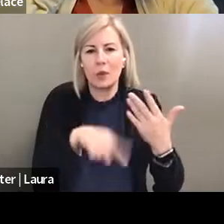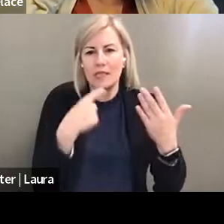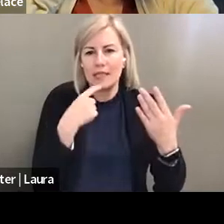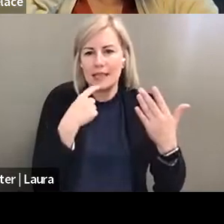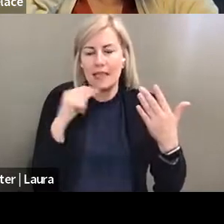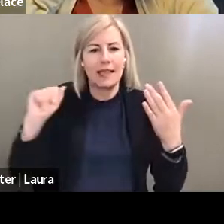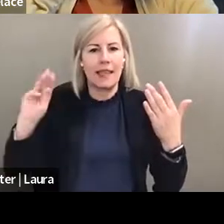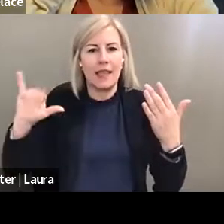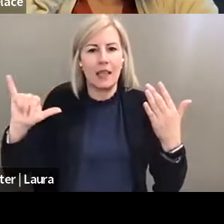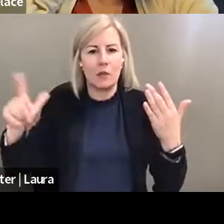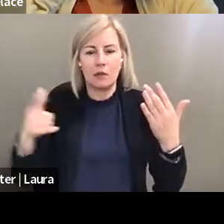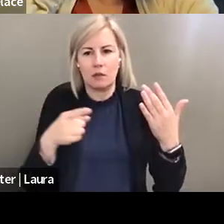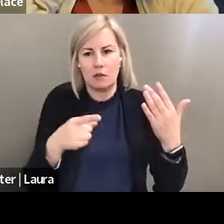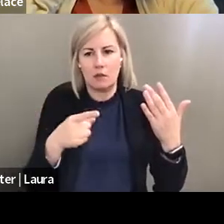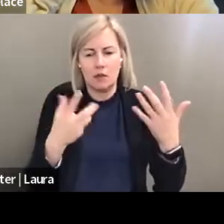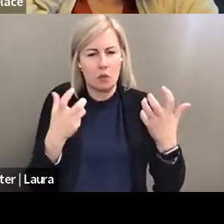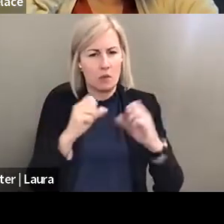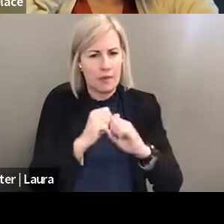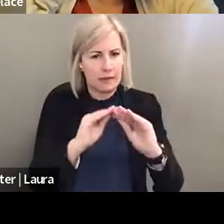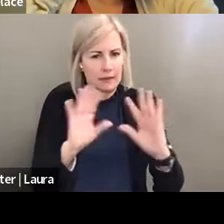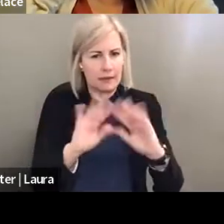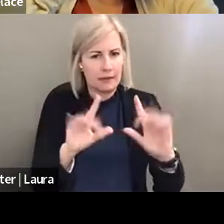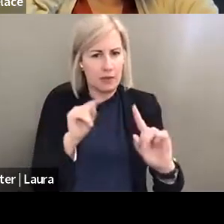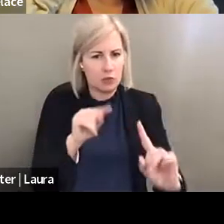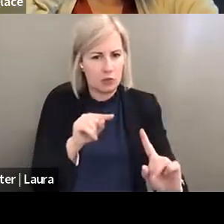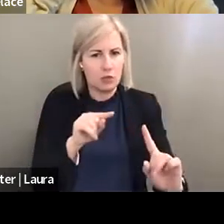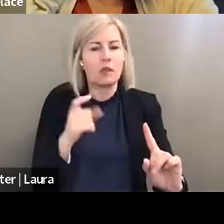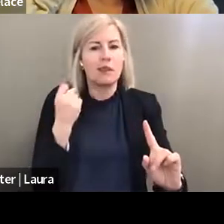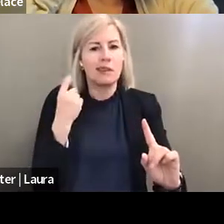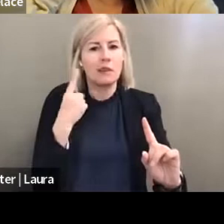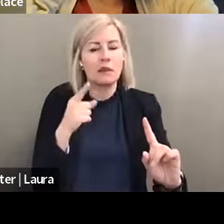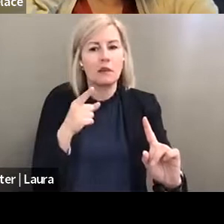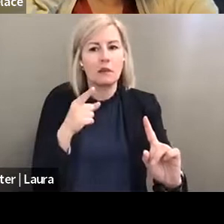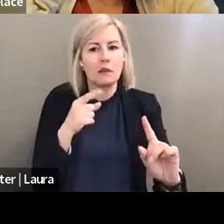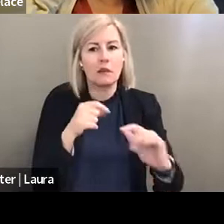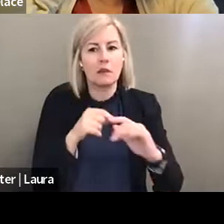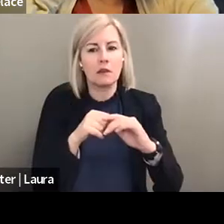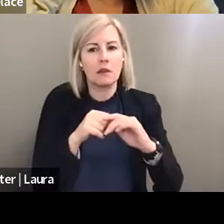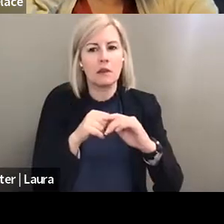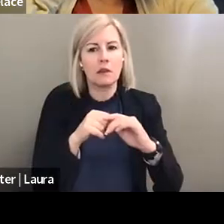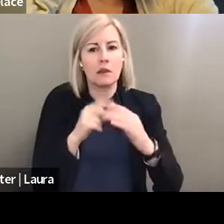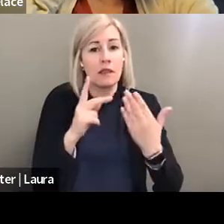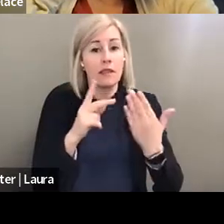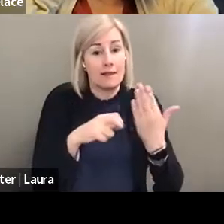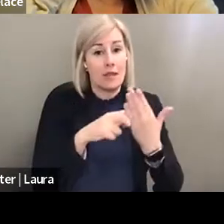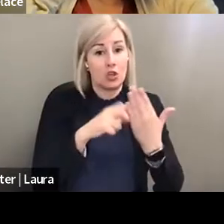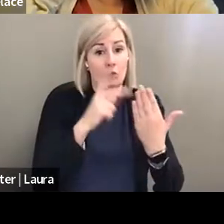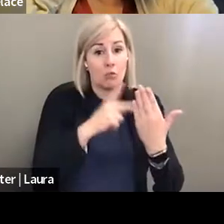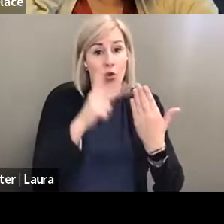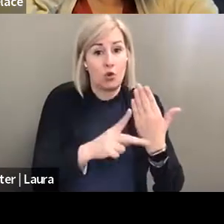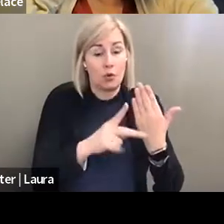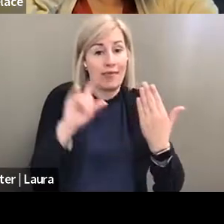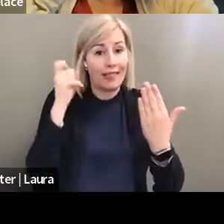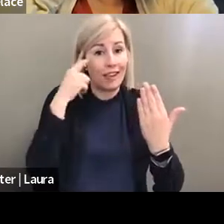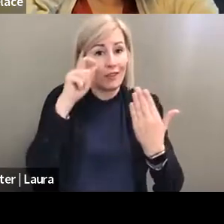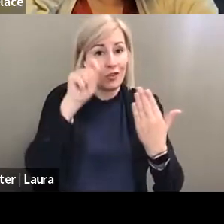I just wanted to make one point of clarification. It is specifically the voucher program that the governor put together